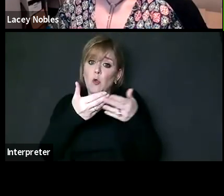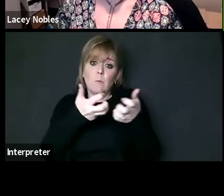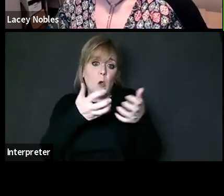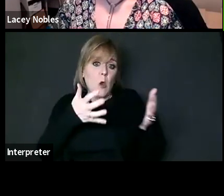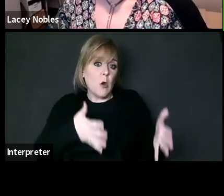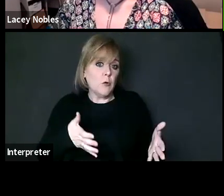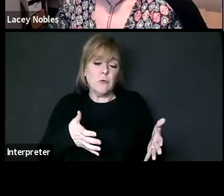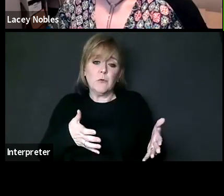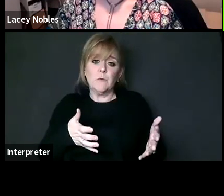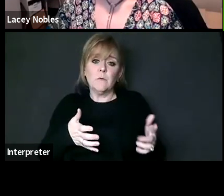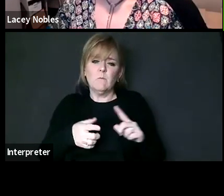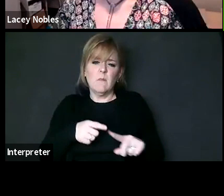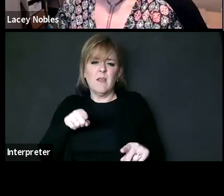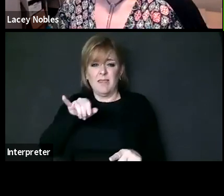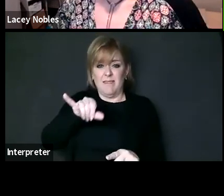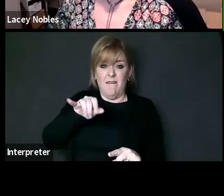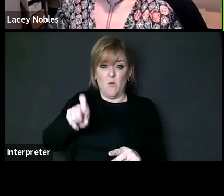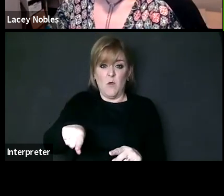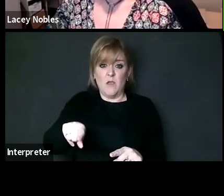directly.